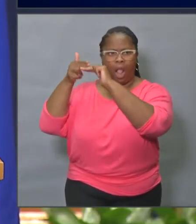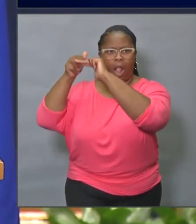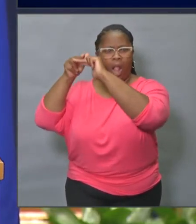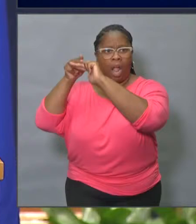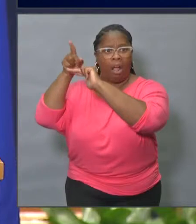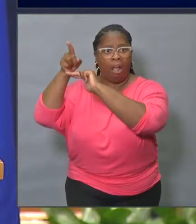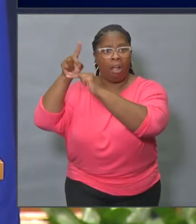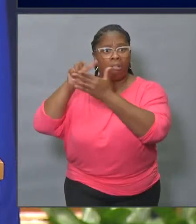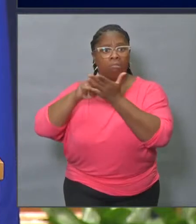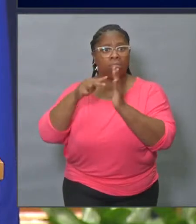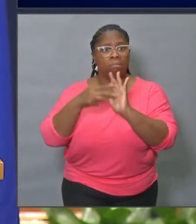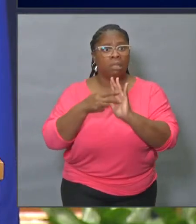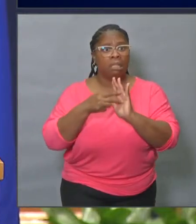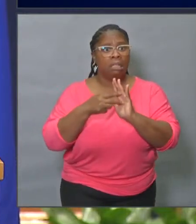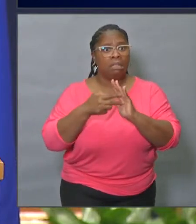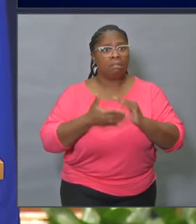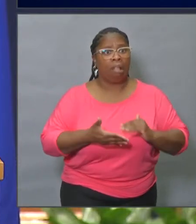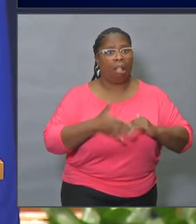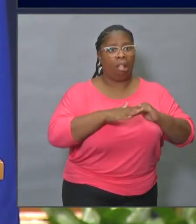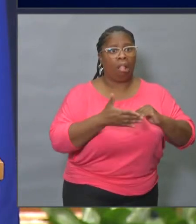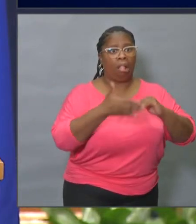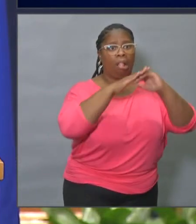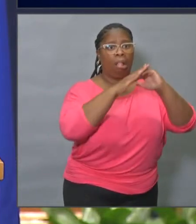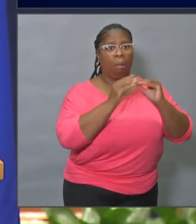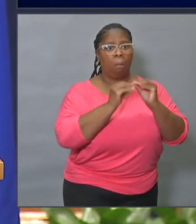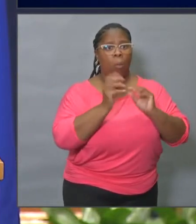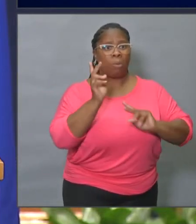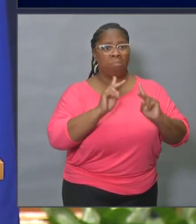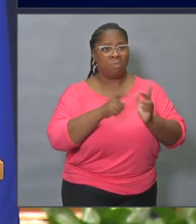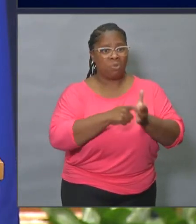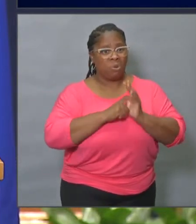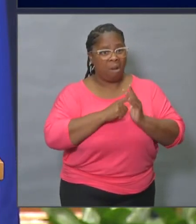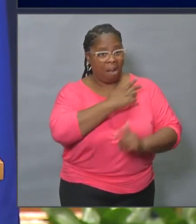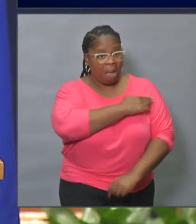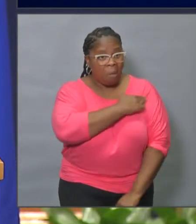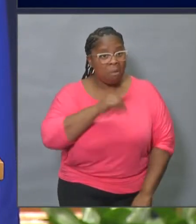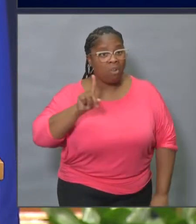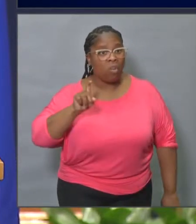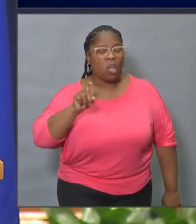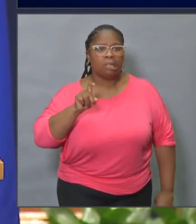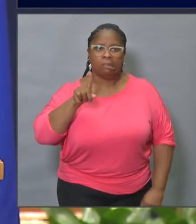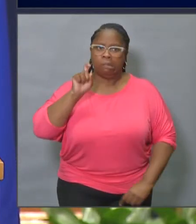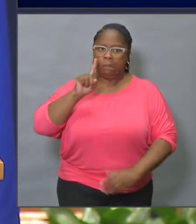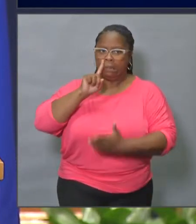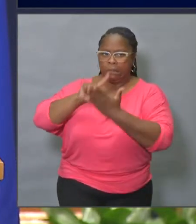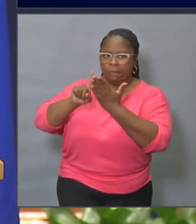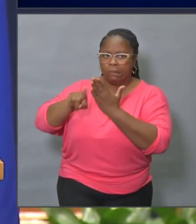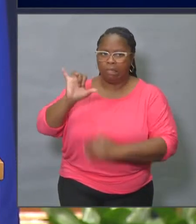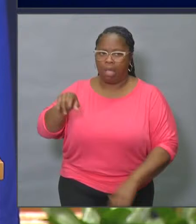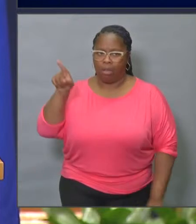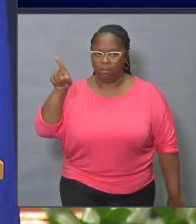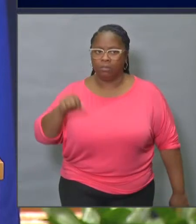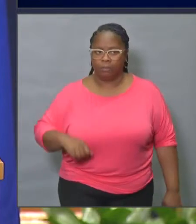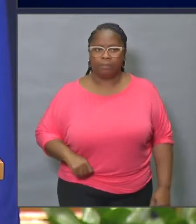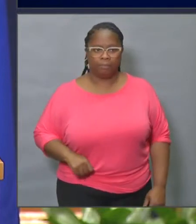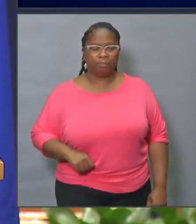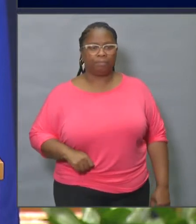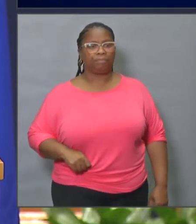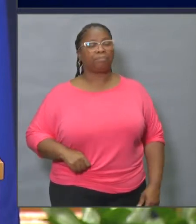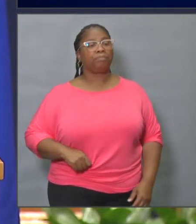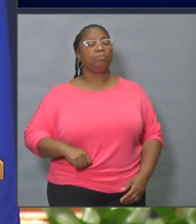see a significant increase in the number of people requiring hospitalizations. We have investigated a total